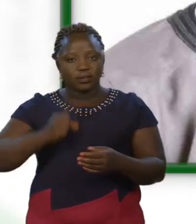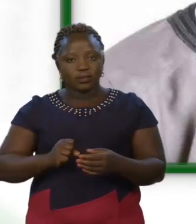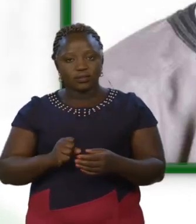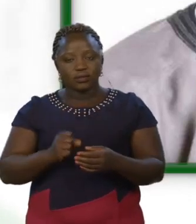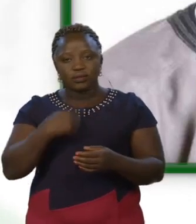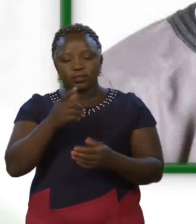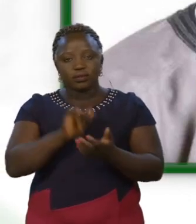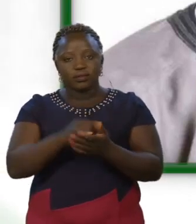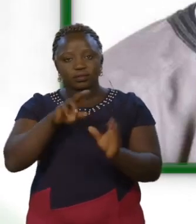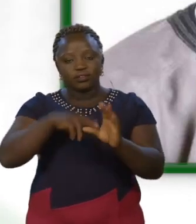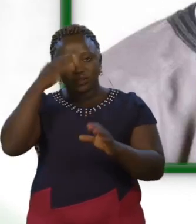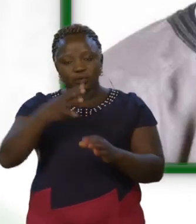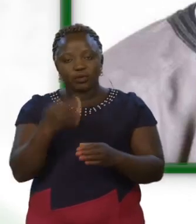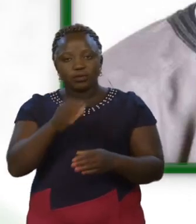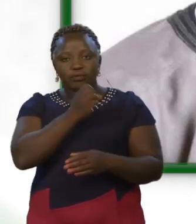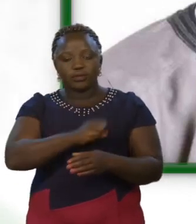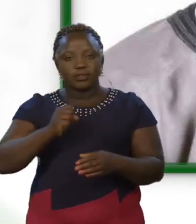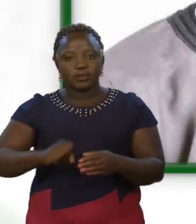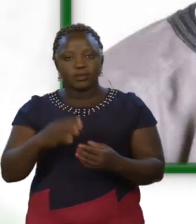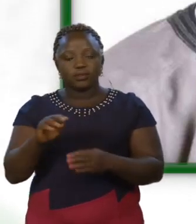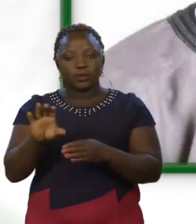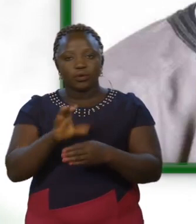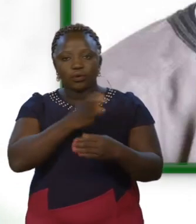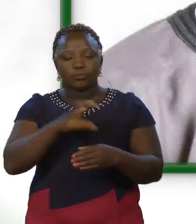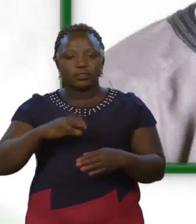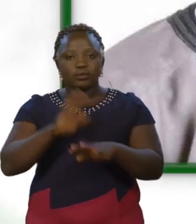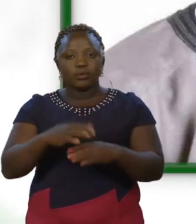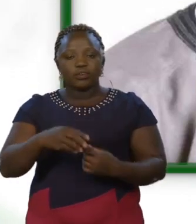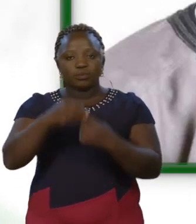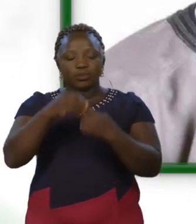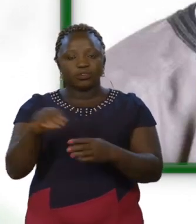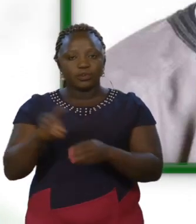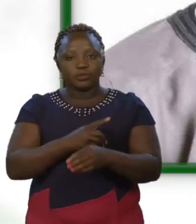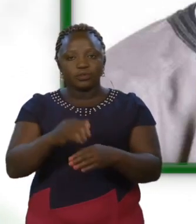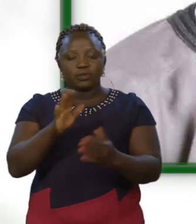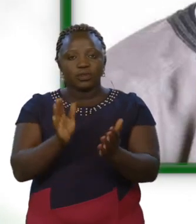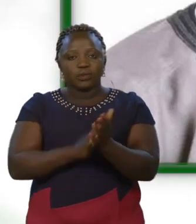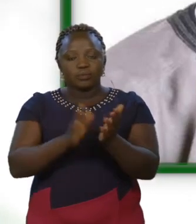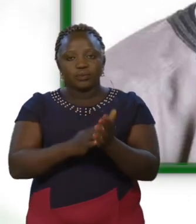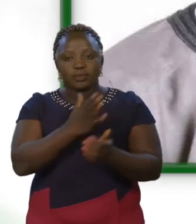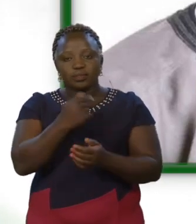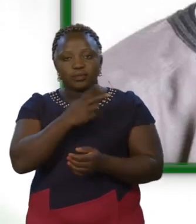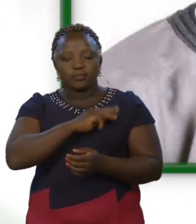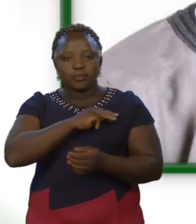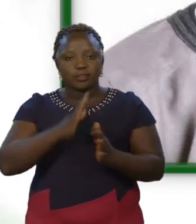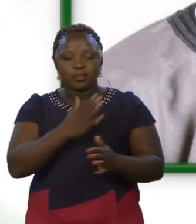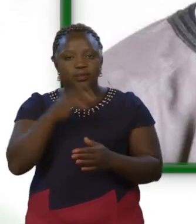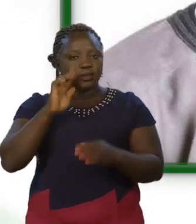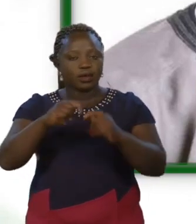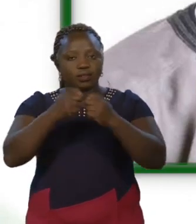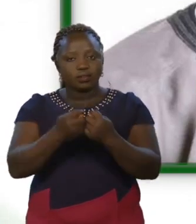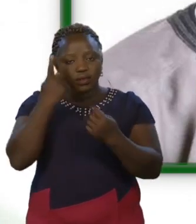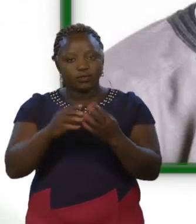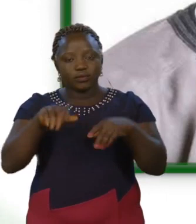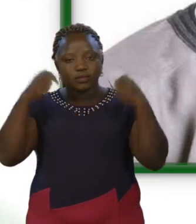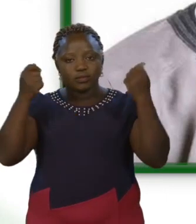Yusuf said, the chairman of the Senate Committee on Special Duties praised the minister and her team for the success of